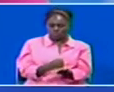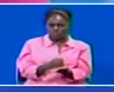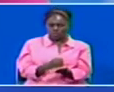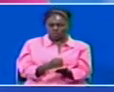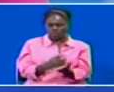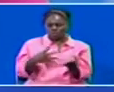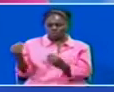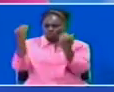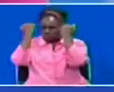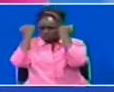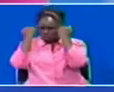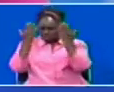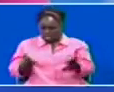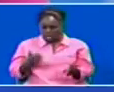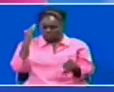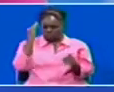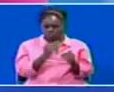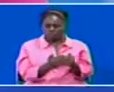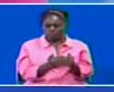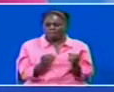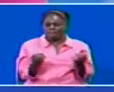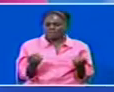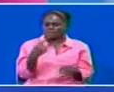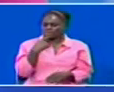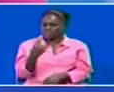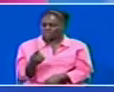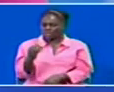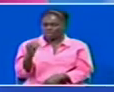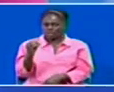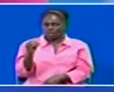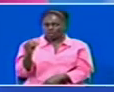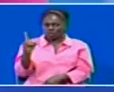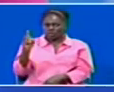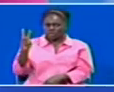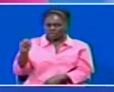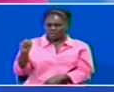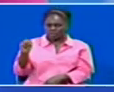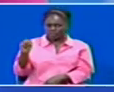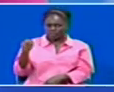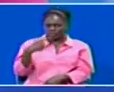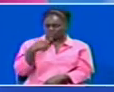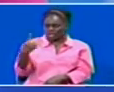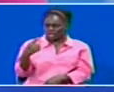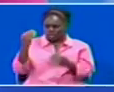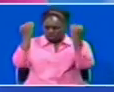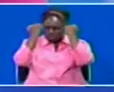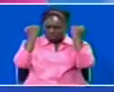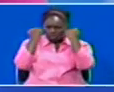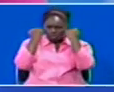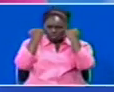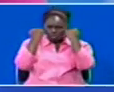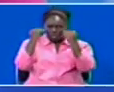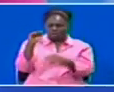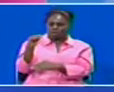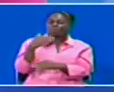to court and that has now been stopped. And many say, well, ODM is shooting itself in the foot, going to court with that process, asking